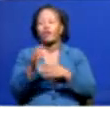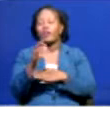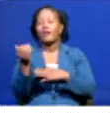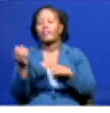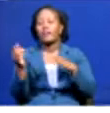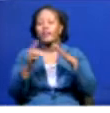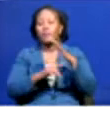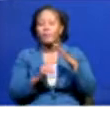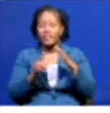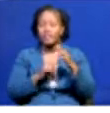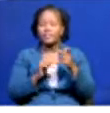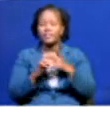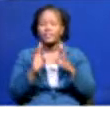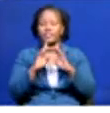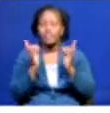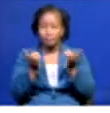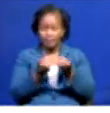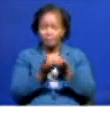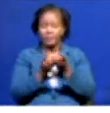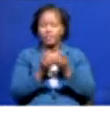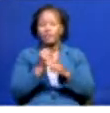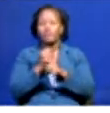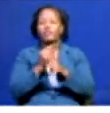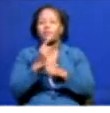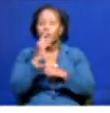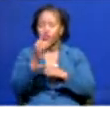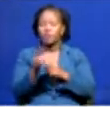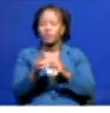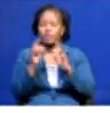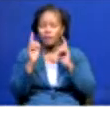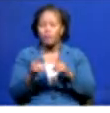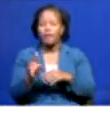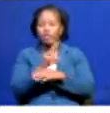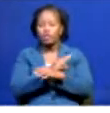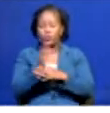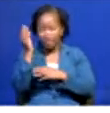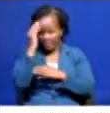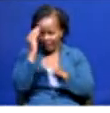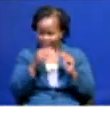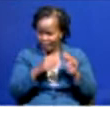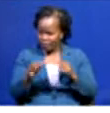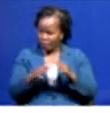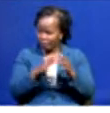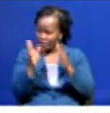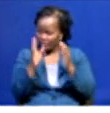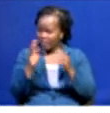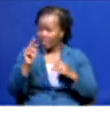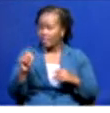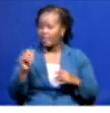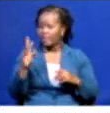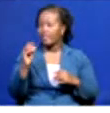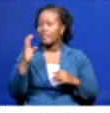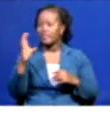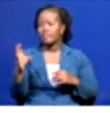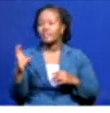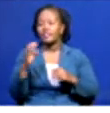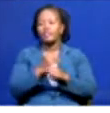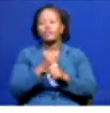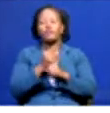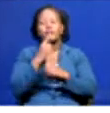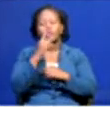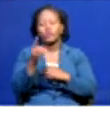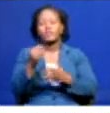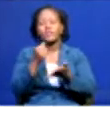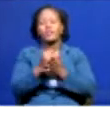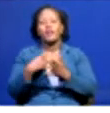ministries, departments, and agencies to take up appropriate learning opportunities at NDC to enable us build